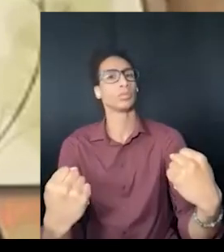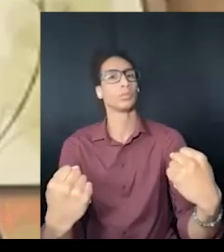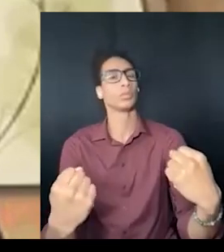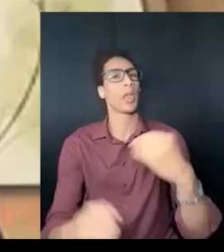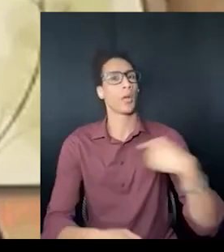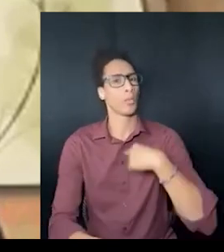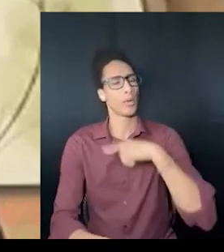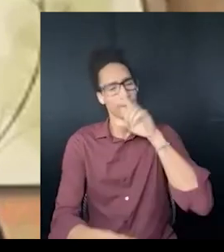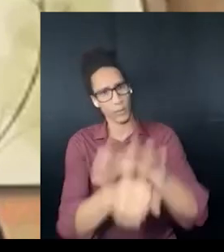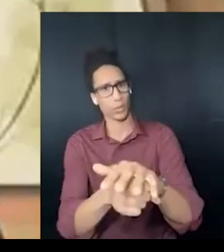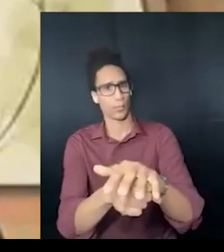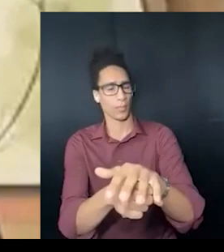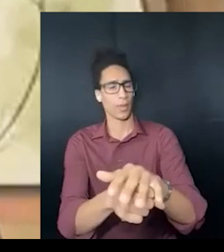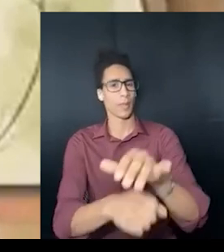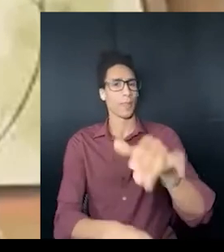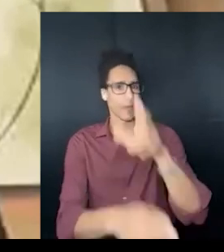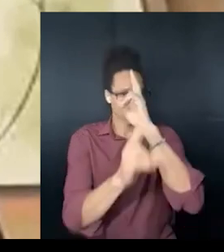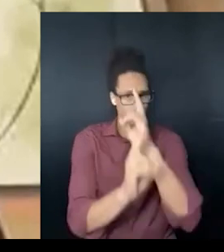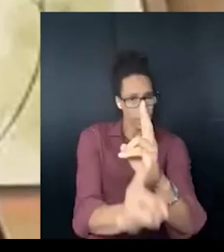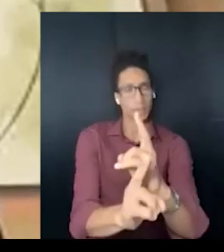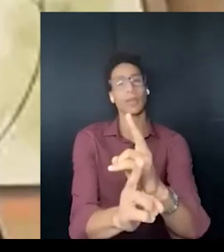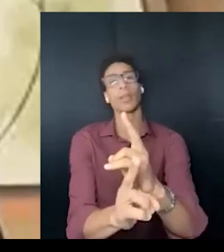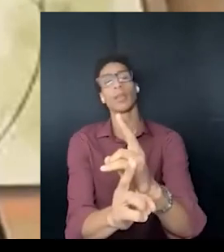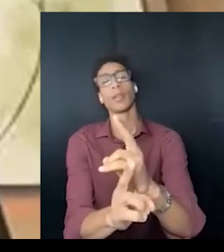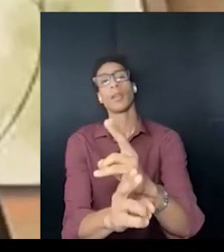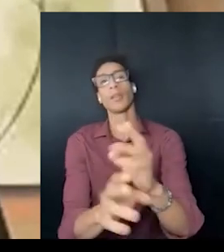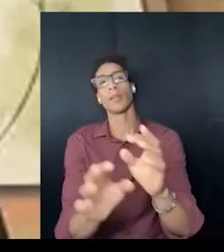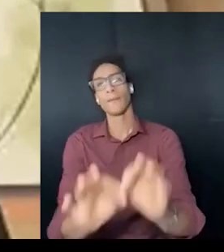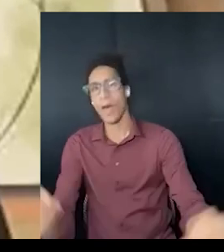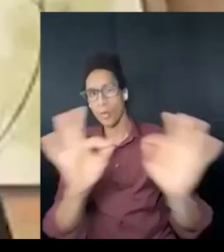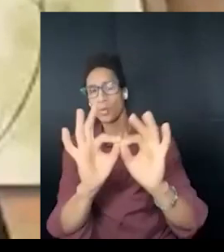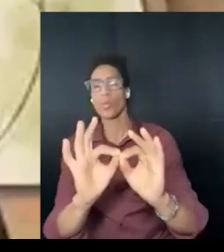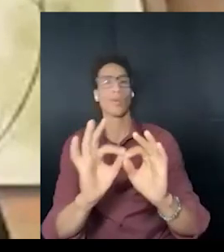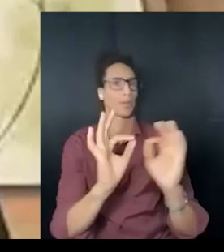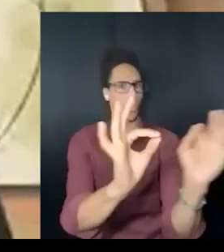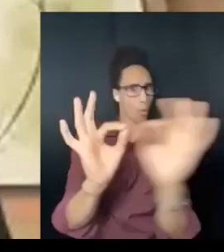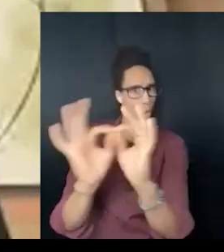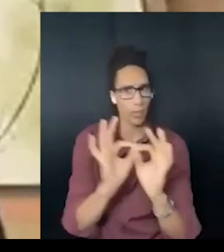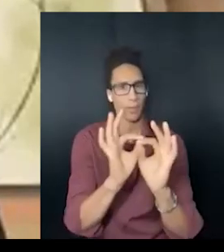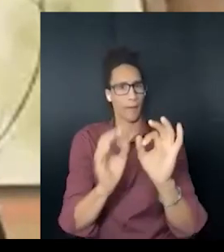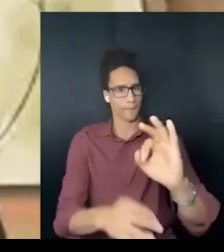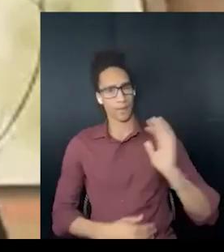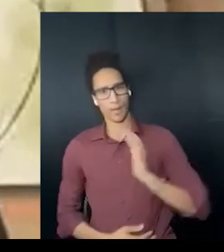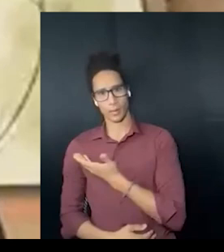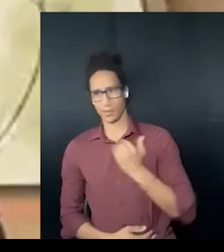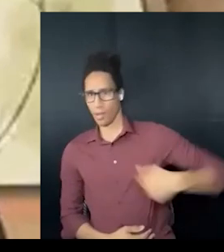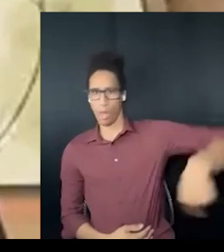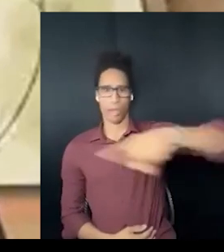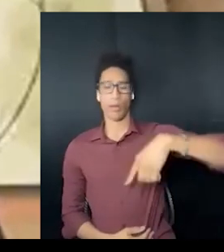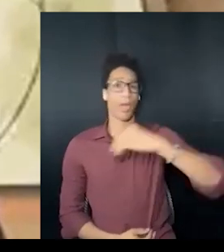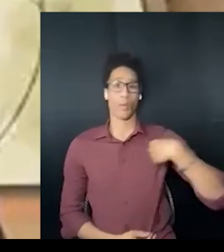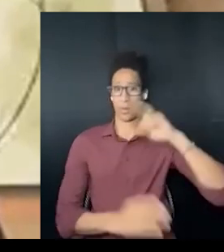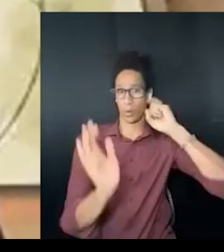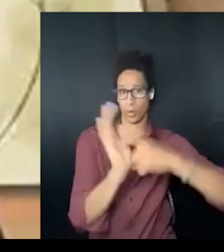the dignity, value, and worth of us all. We also recognize that as we co-create